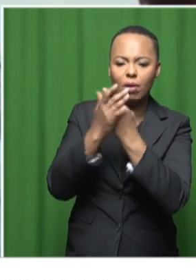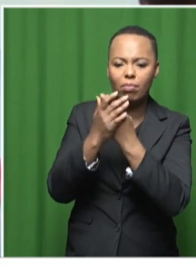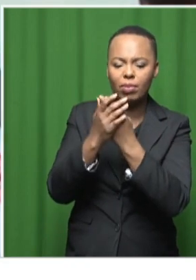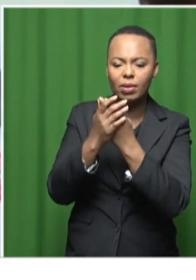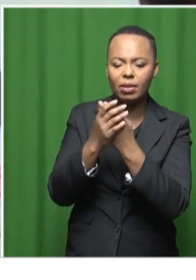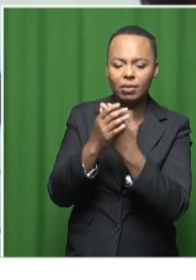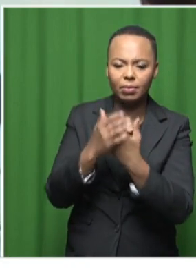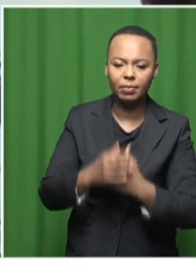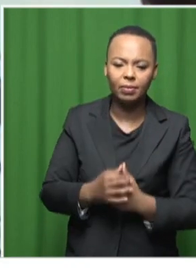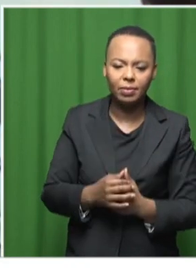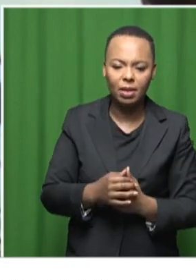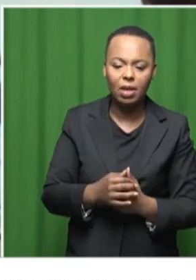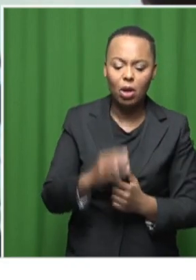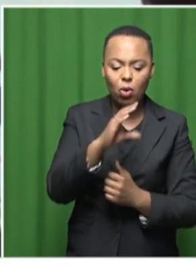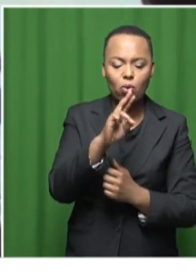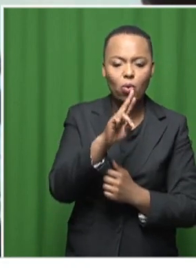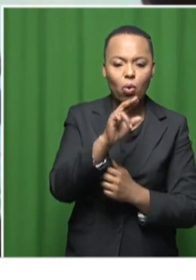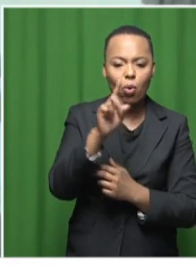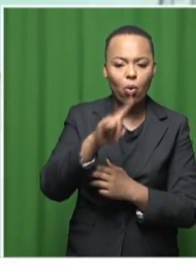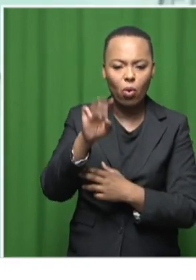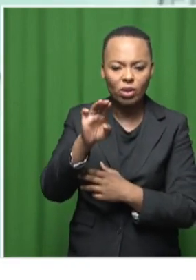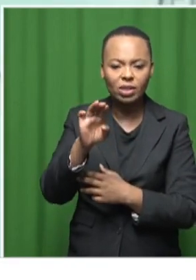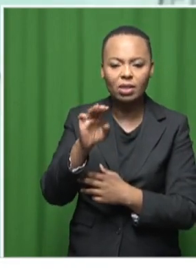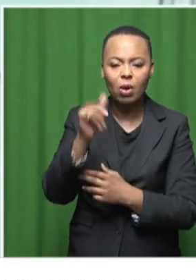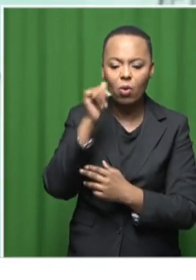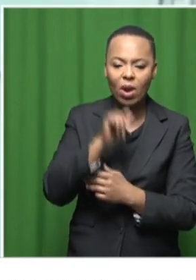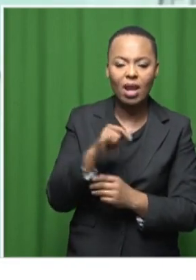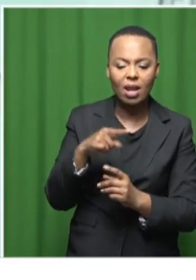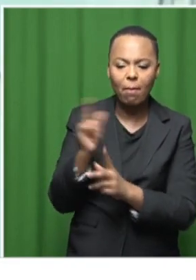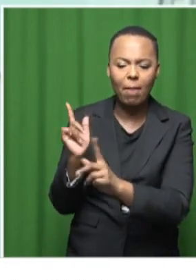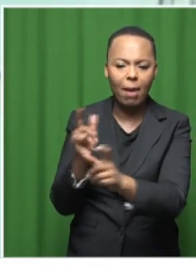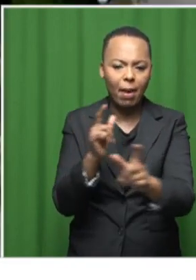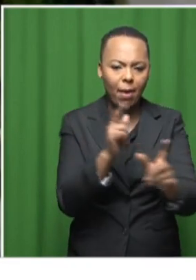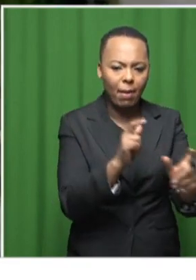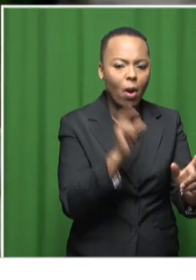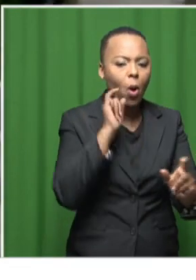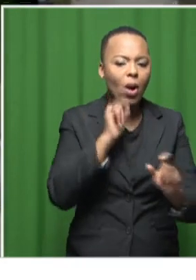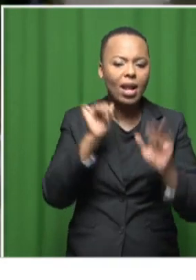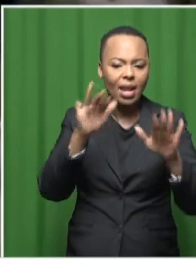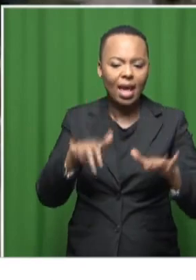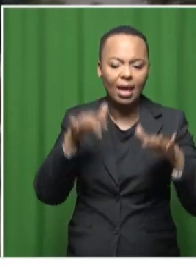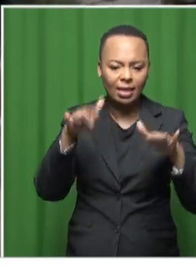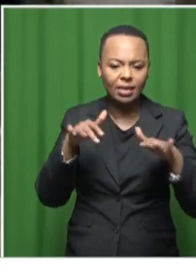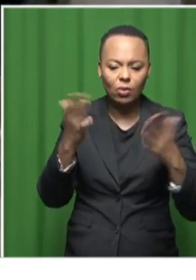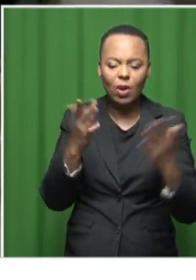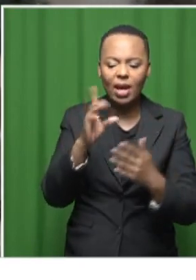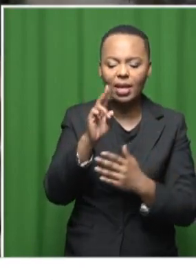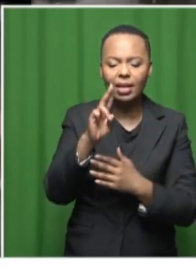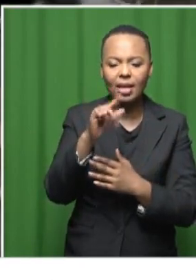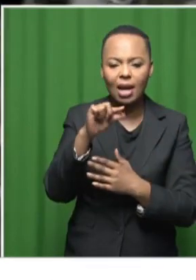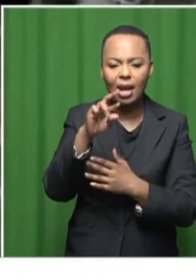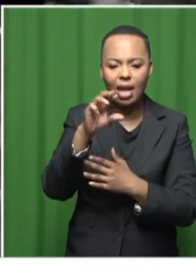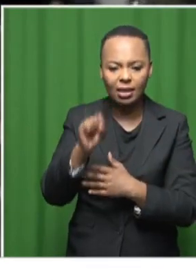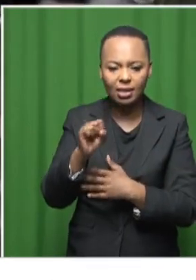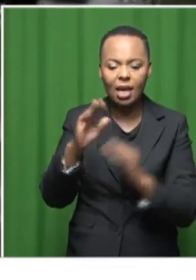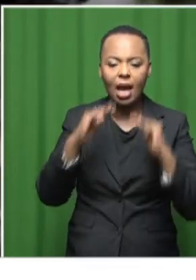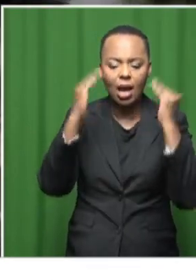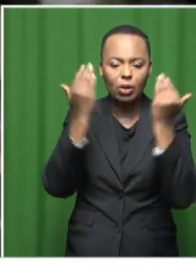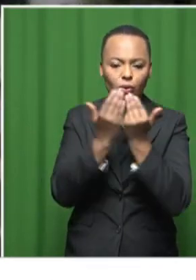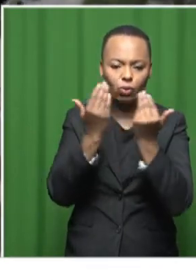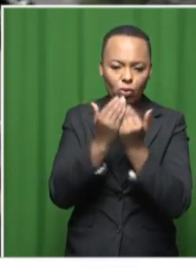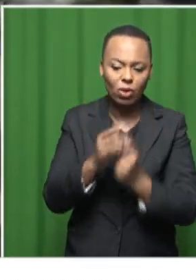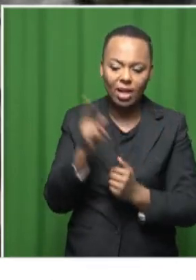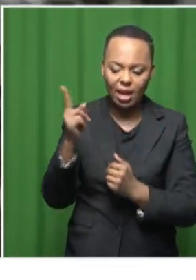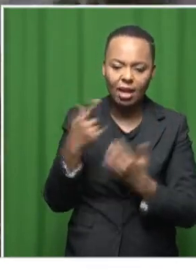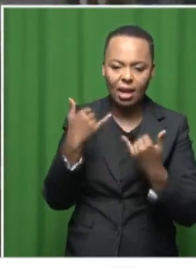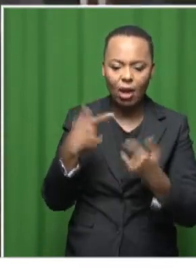handcuffs. Cruz was 19 when he attacked students and staff at Marjorie Stoneman Douglas High School in Parkland. He had been